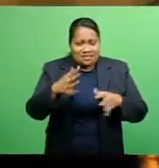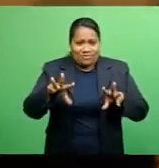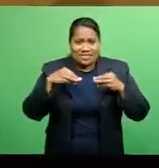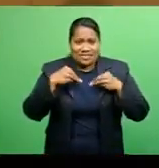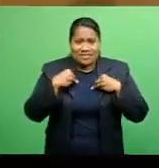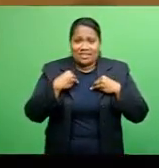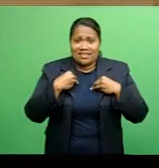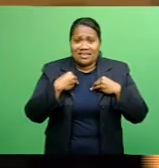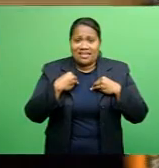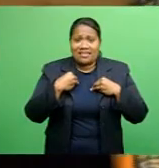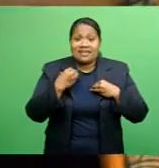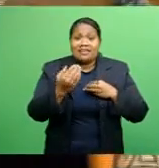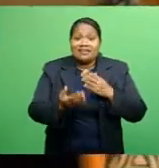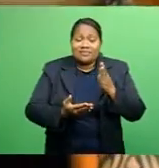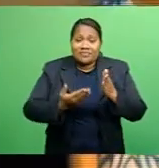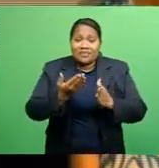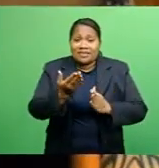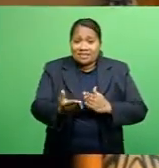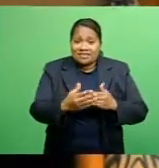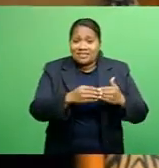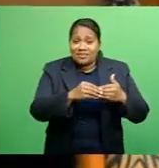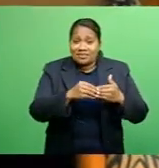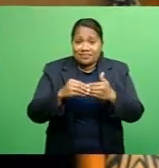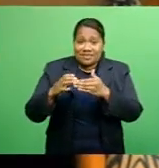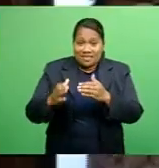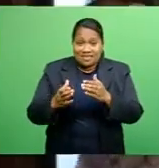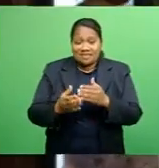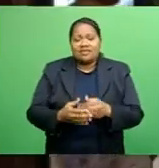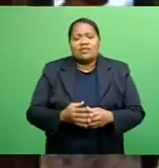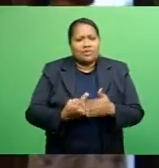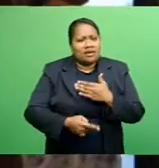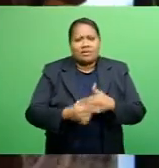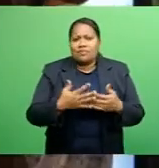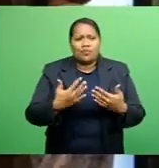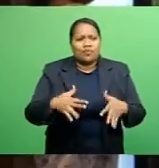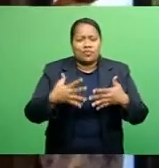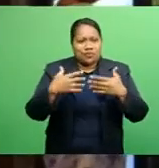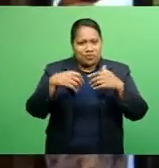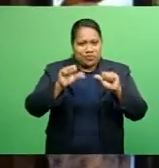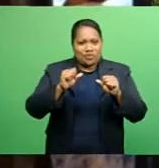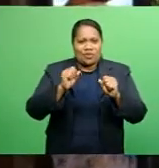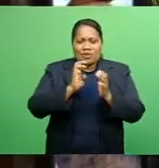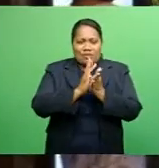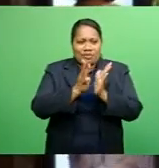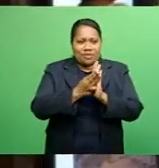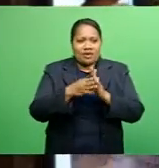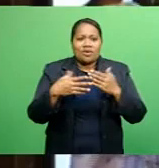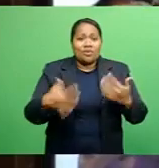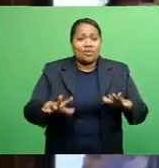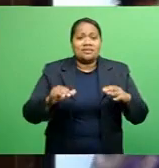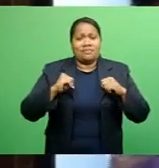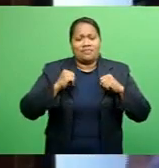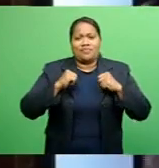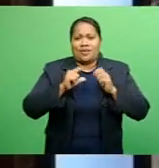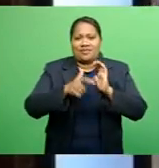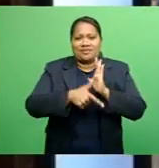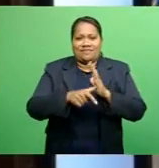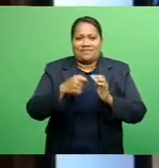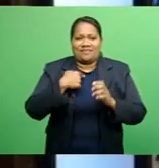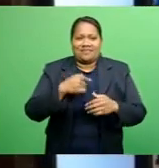is a proud achievement for him. It was a very proud moment. At least I got a finalist out of